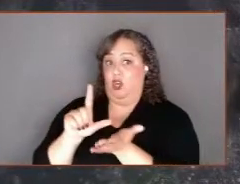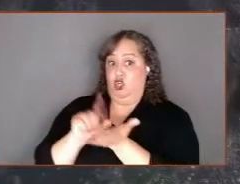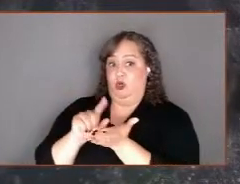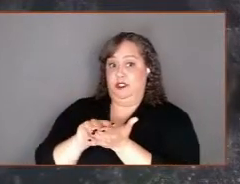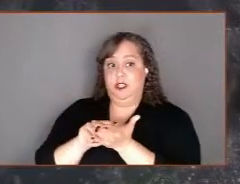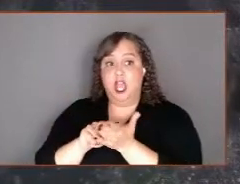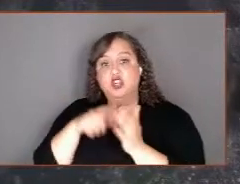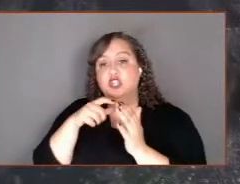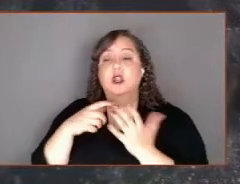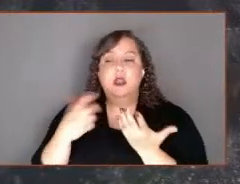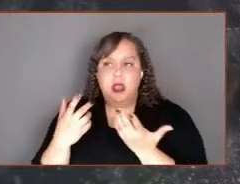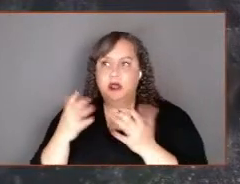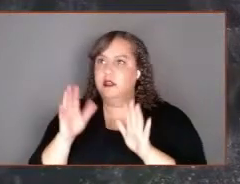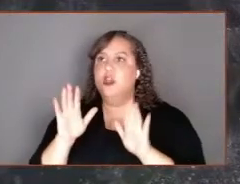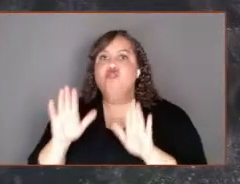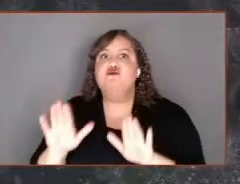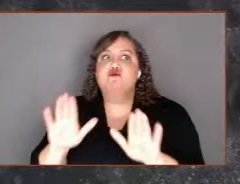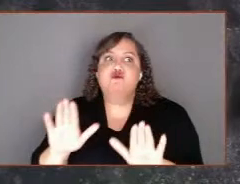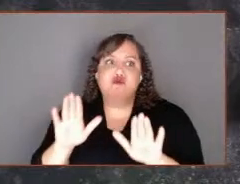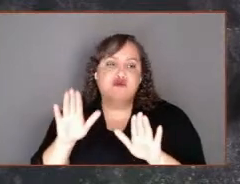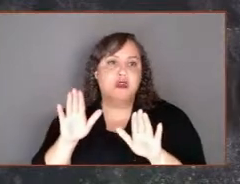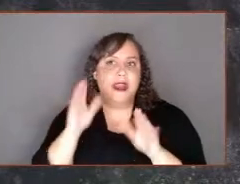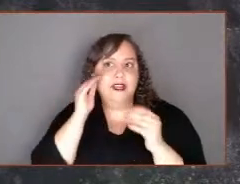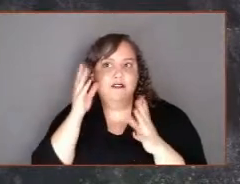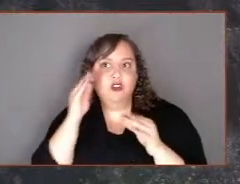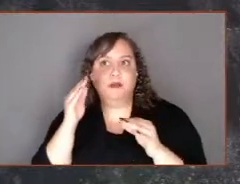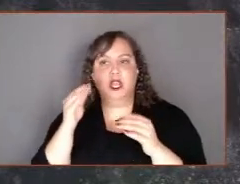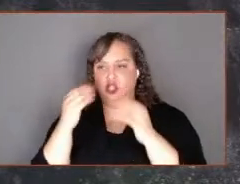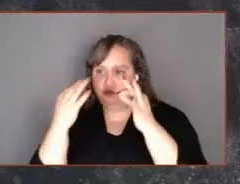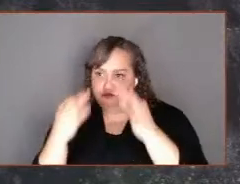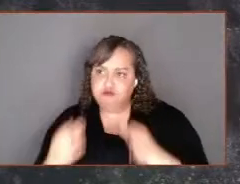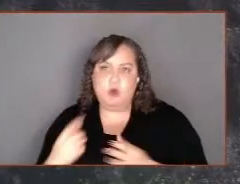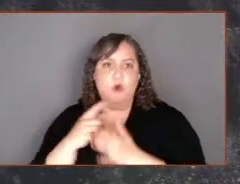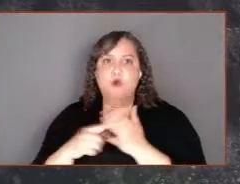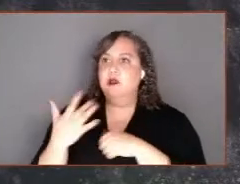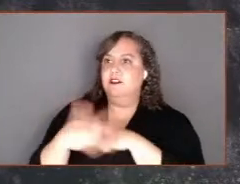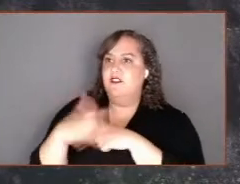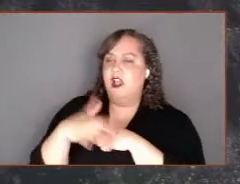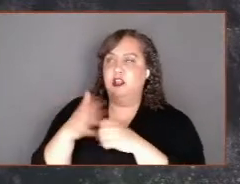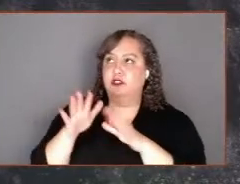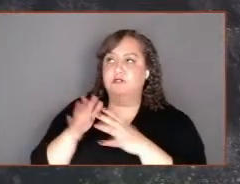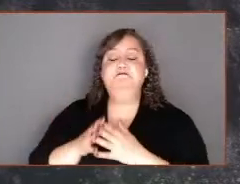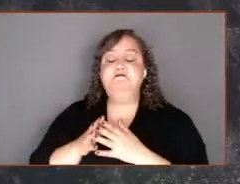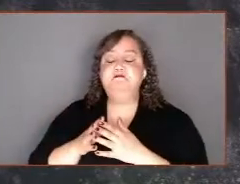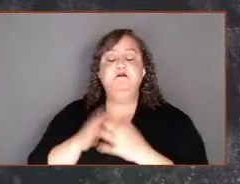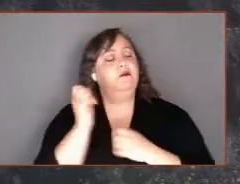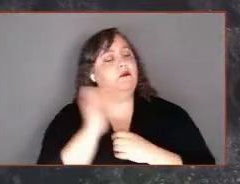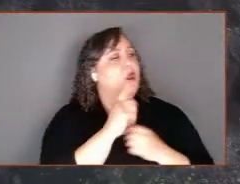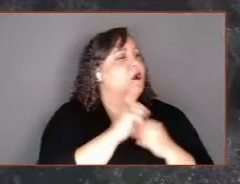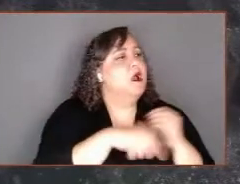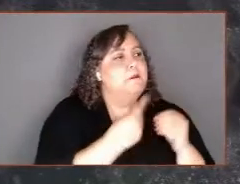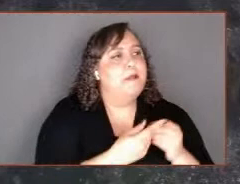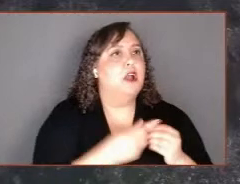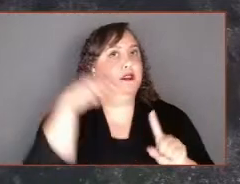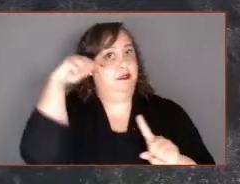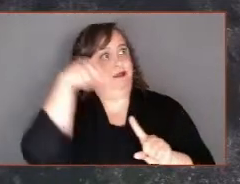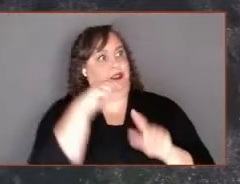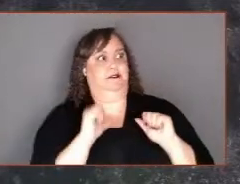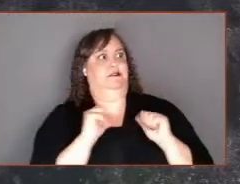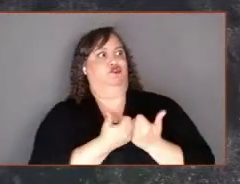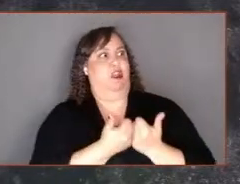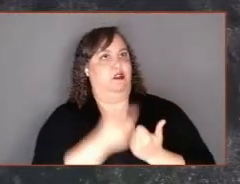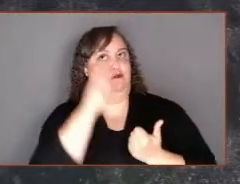letting everyone know all the opportunities that are out there. And Shelley, how about just getting involved specifically in the Moon to Mars Ice and Prospecting Challenge?